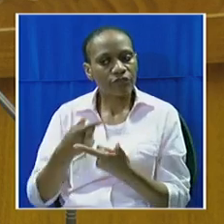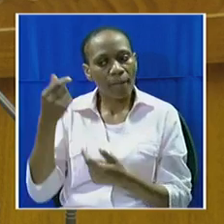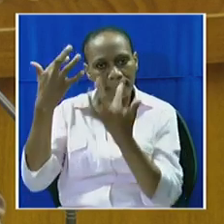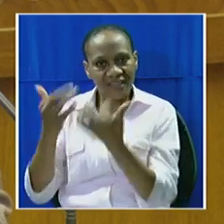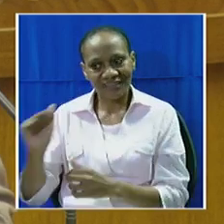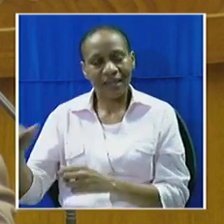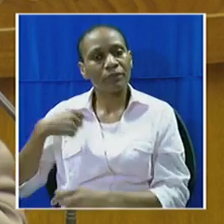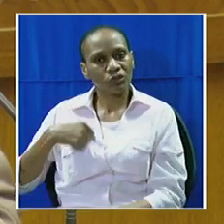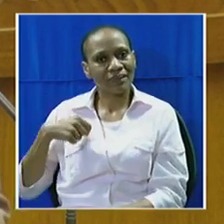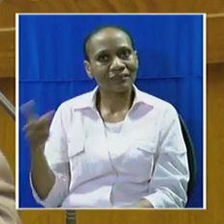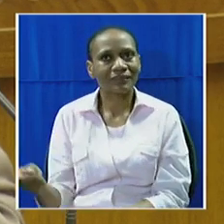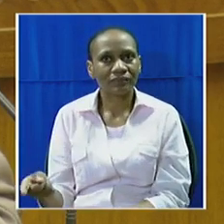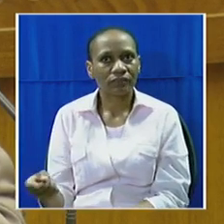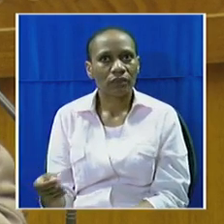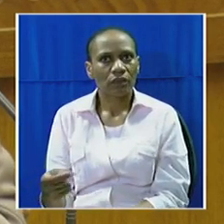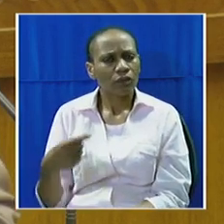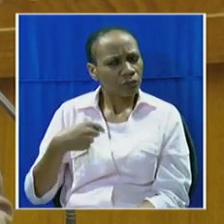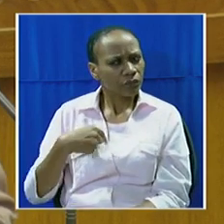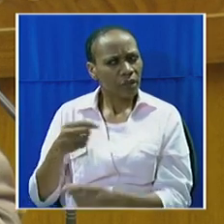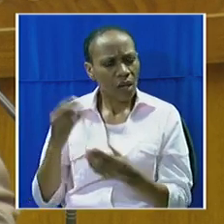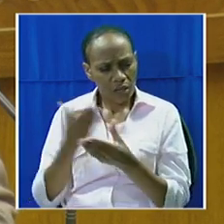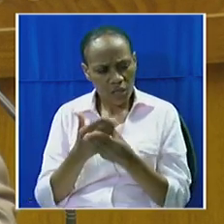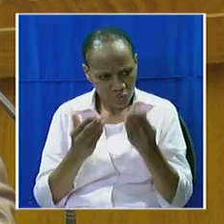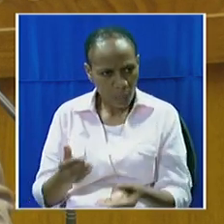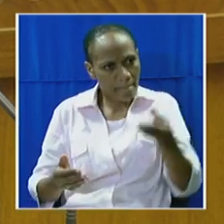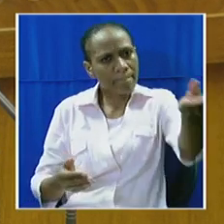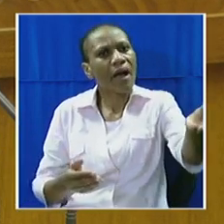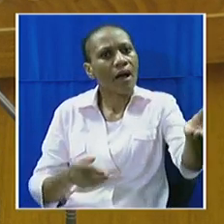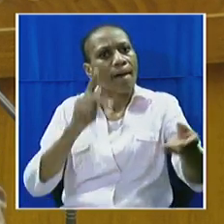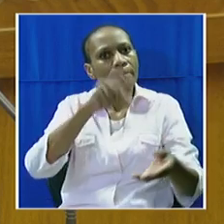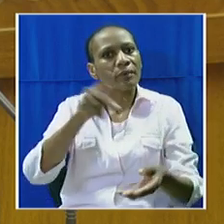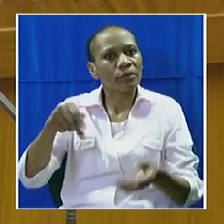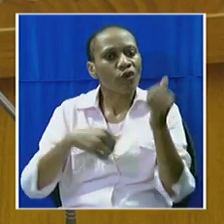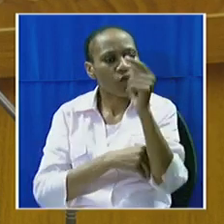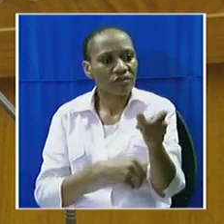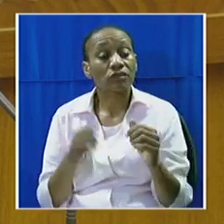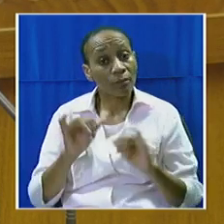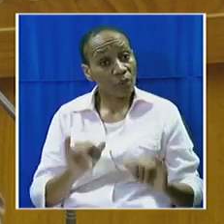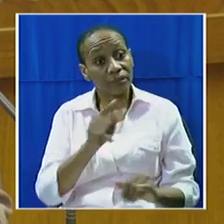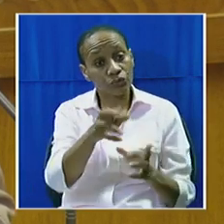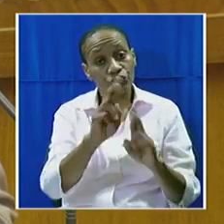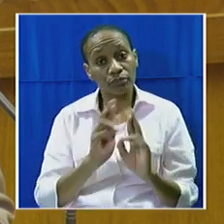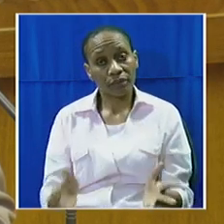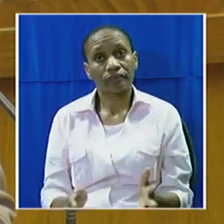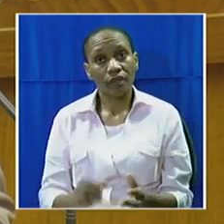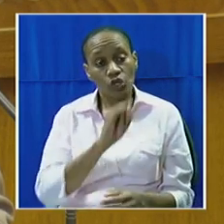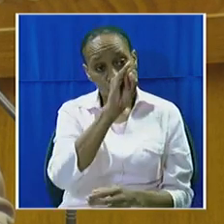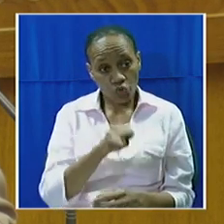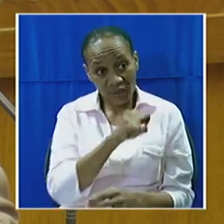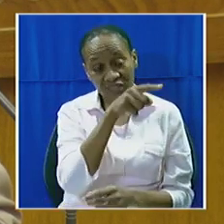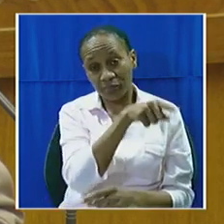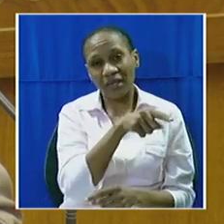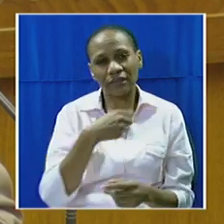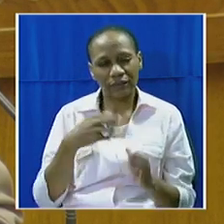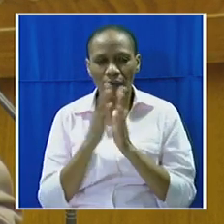funds. We took this dossier to the public protector and await action from that office. In Johannesburg, we have